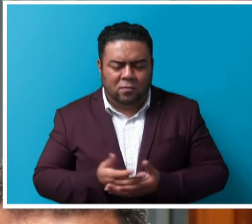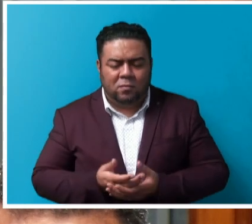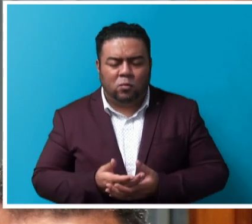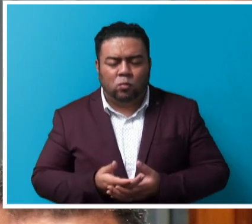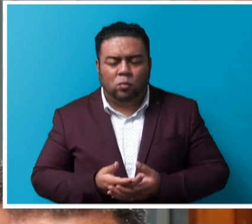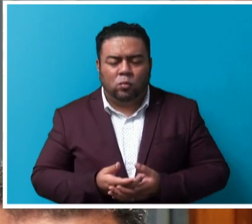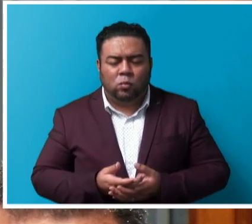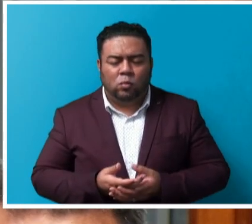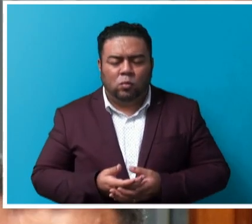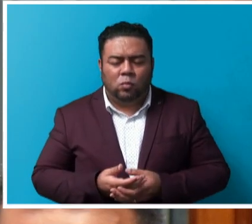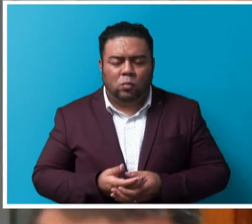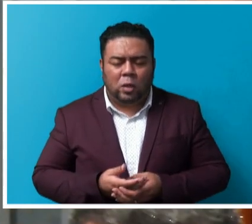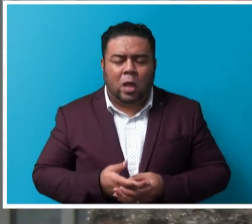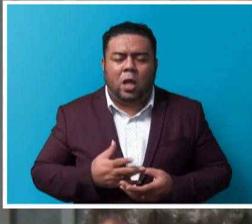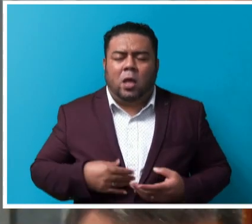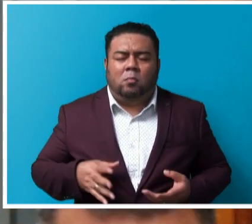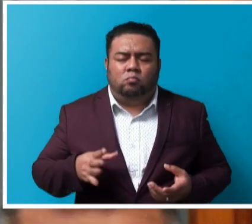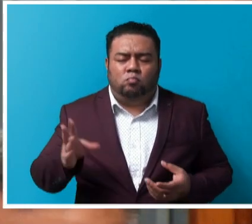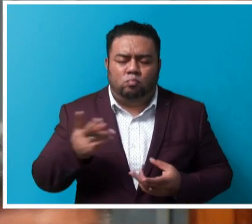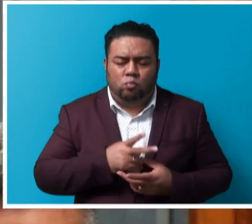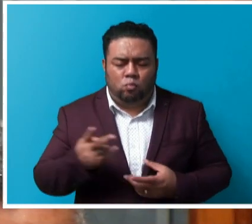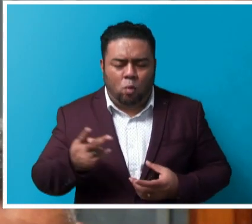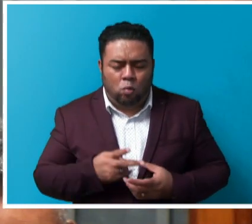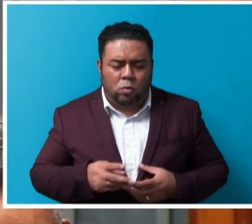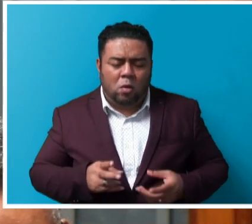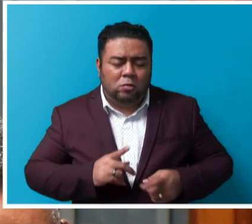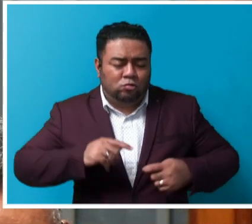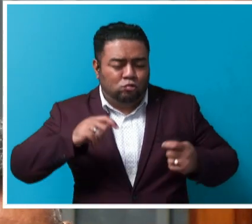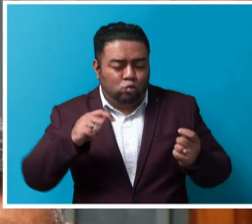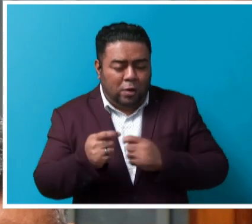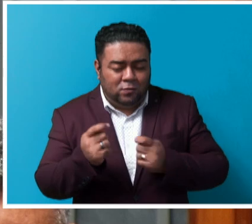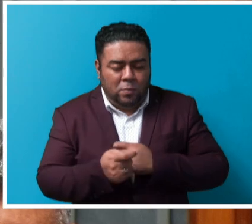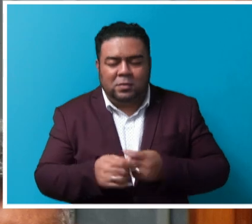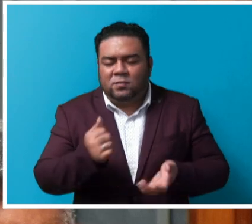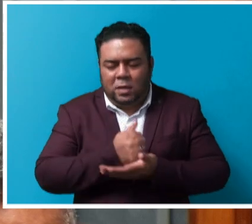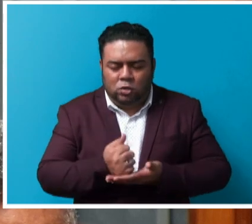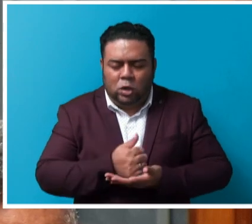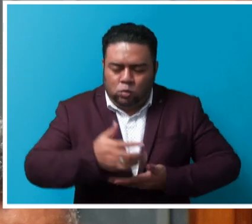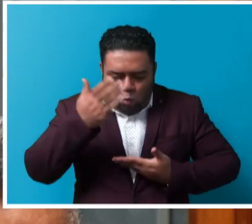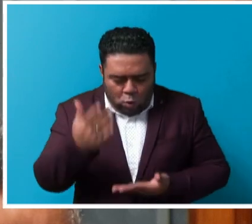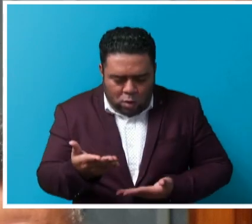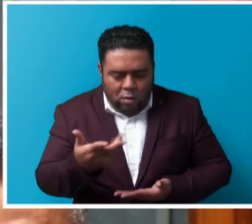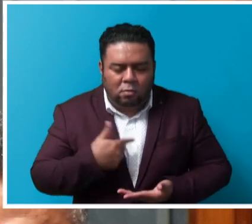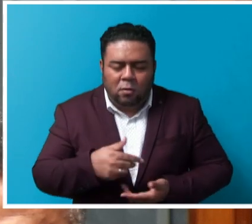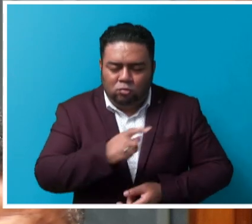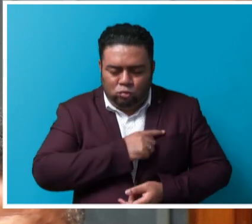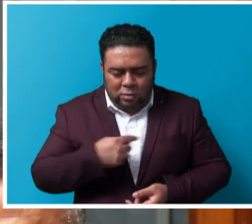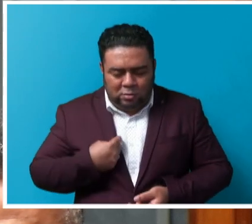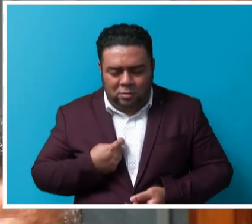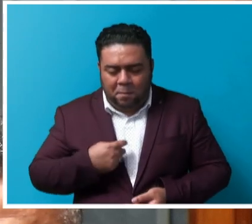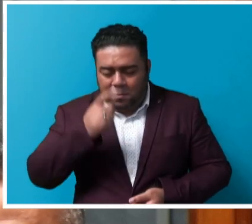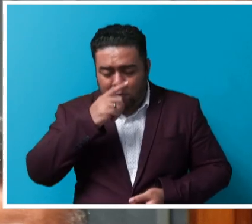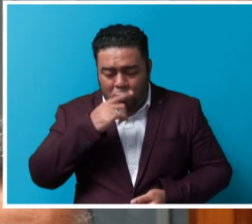governance, and bold transformative action. Let us honor the trust placed in us by the